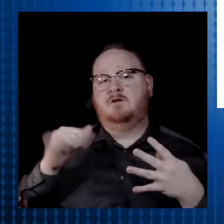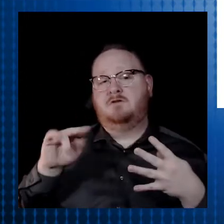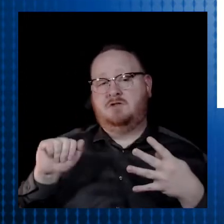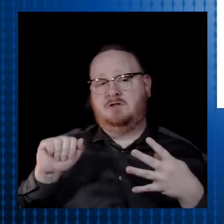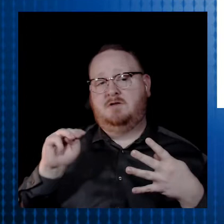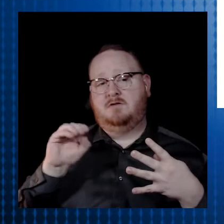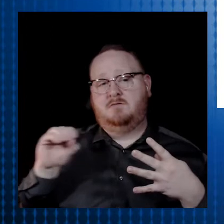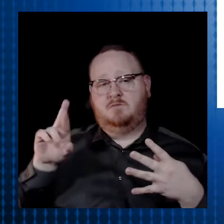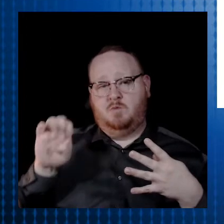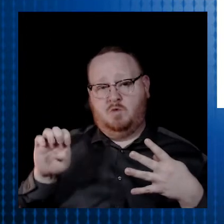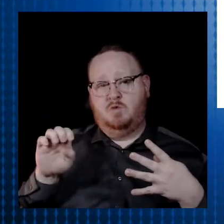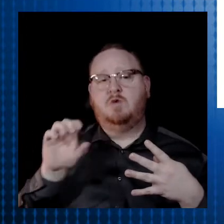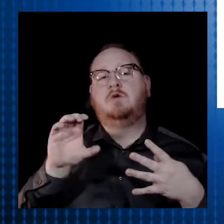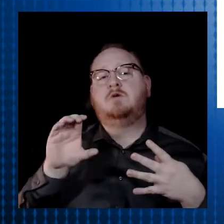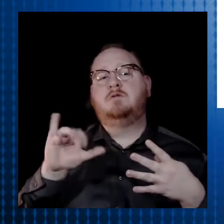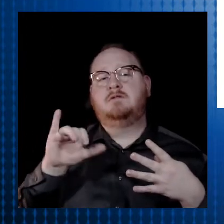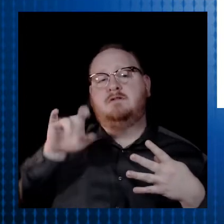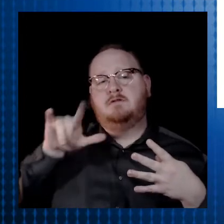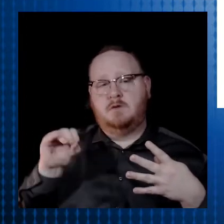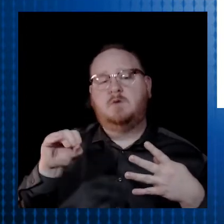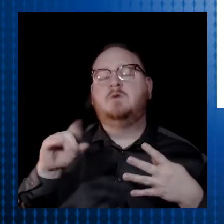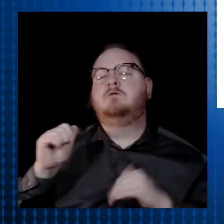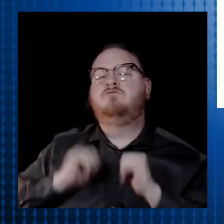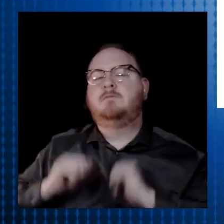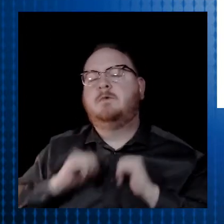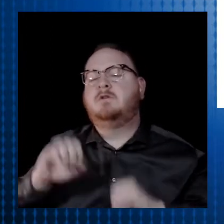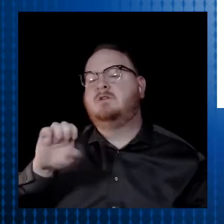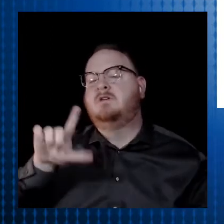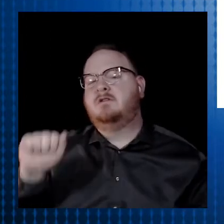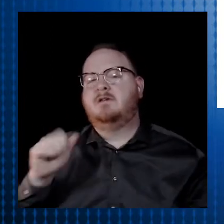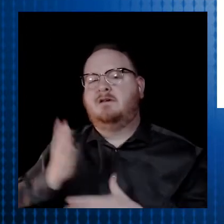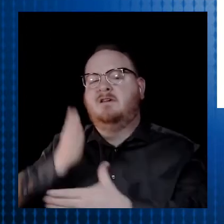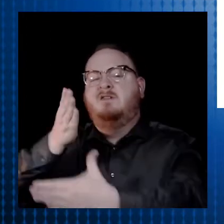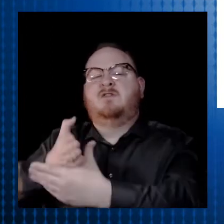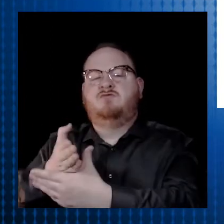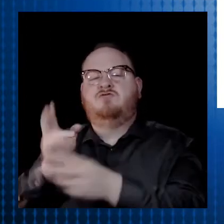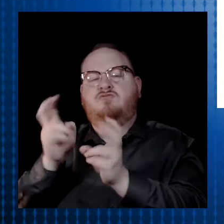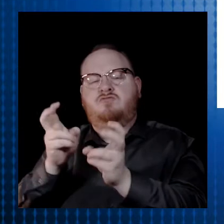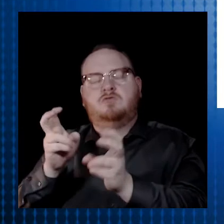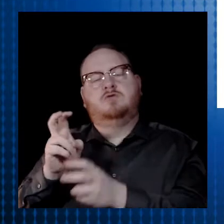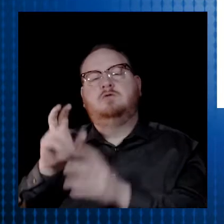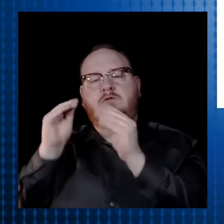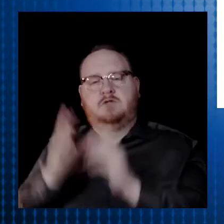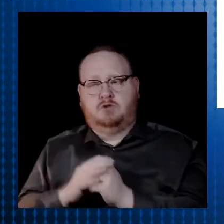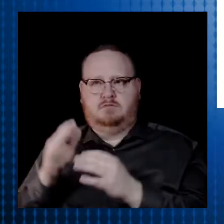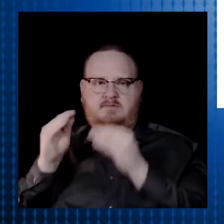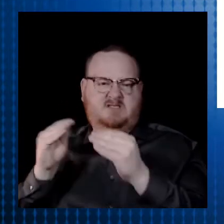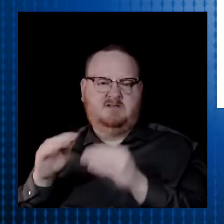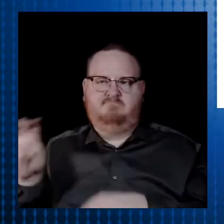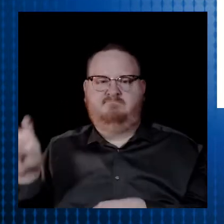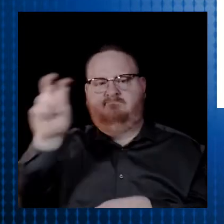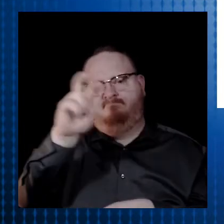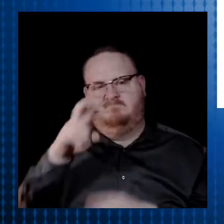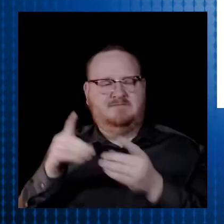She is a drama and ELA intervention teacher. She has taught several places in the district, and she is elated to be once